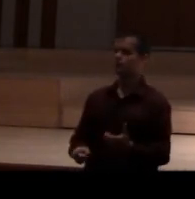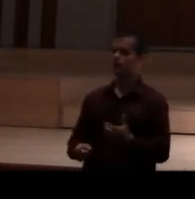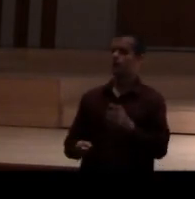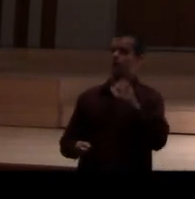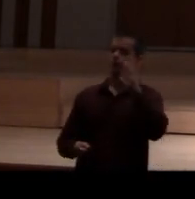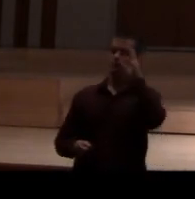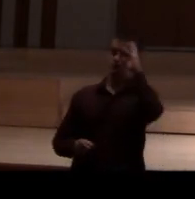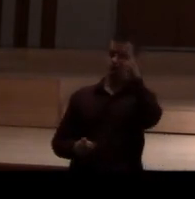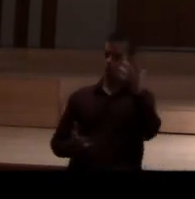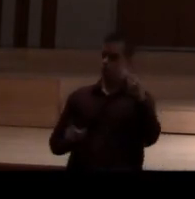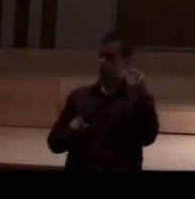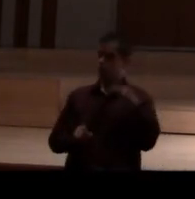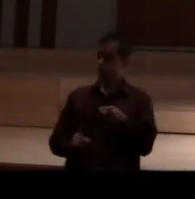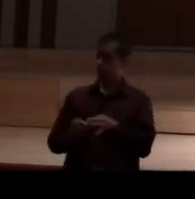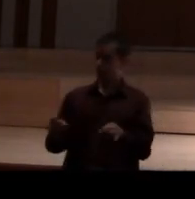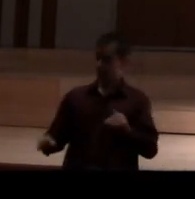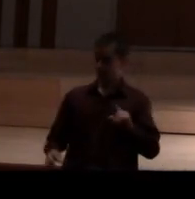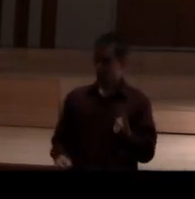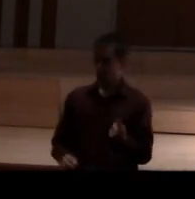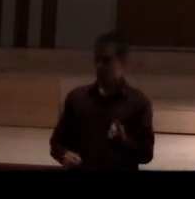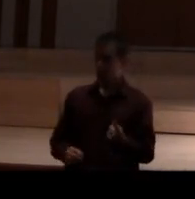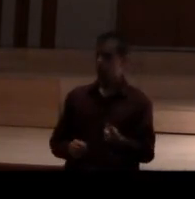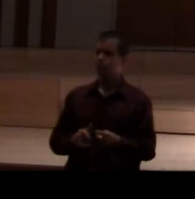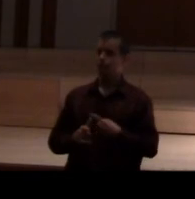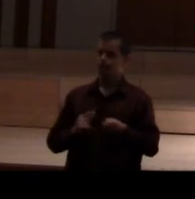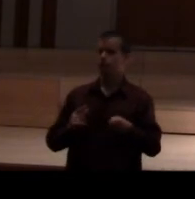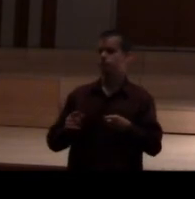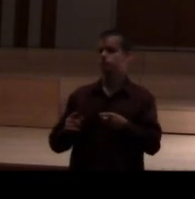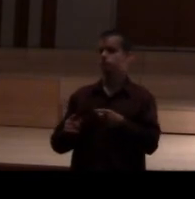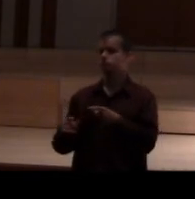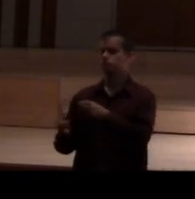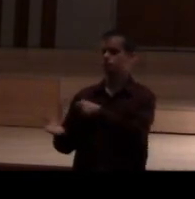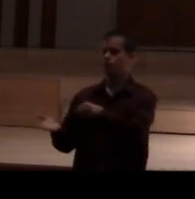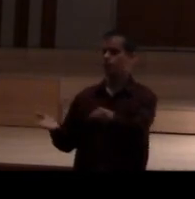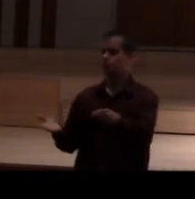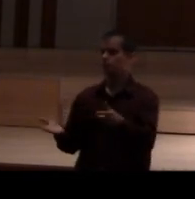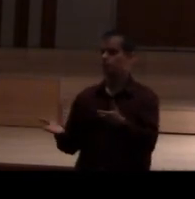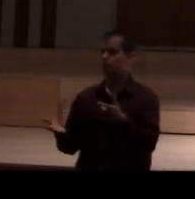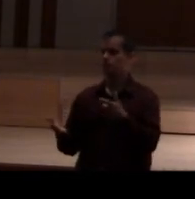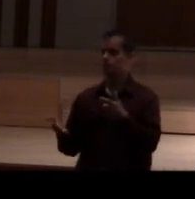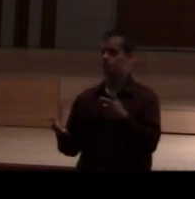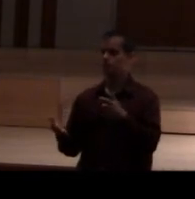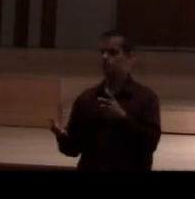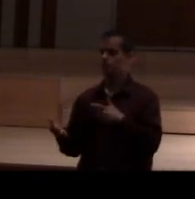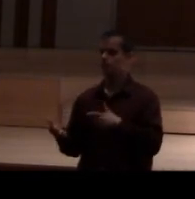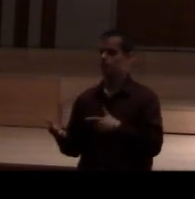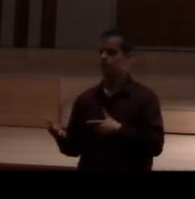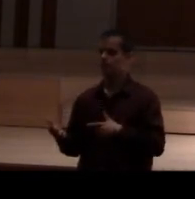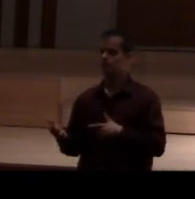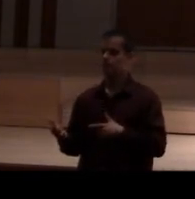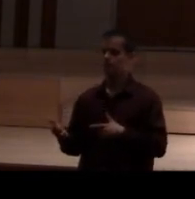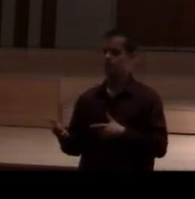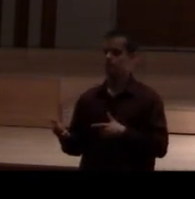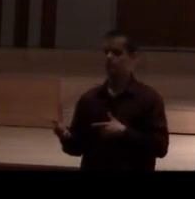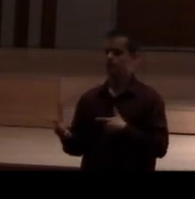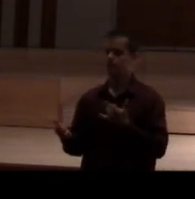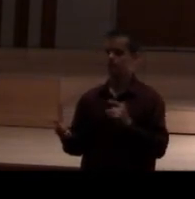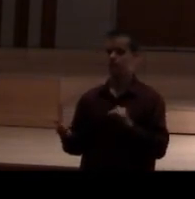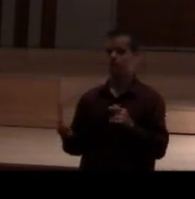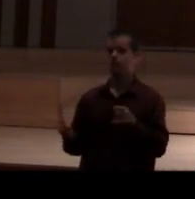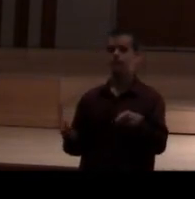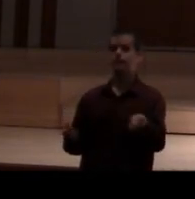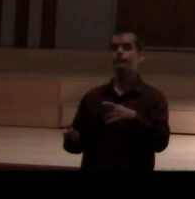able to just, you know, create like that. Otherwise, I feel like students feel that ownership over the writing is somewhat taken